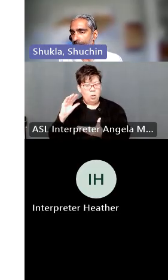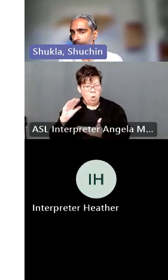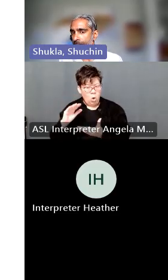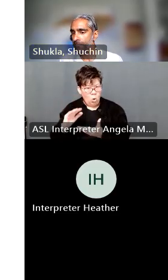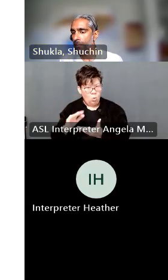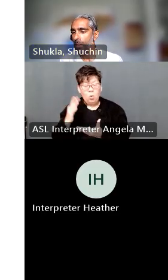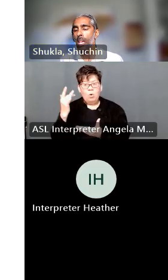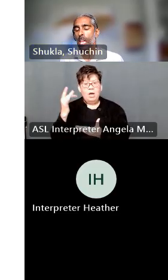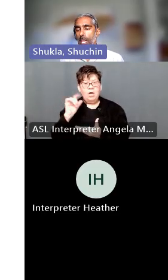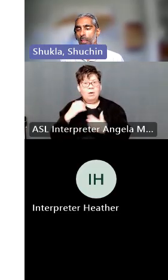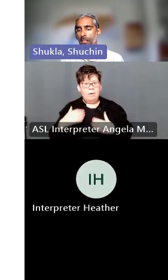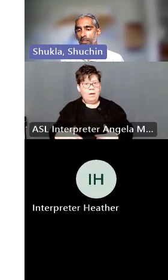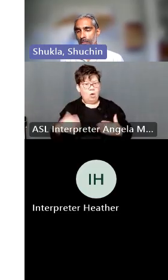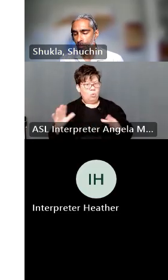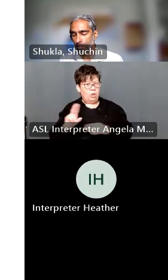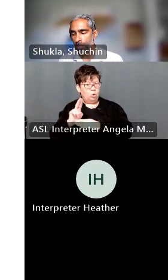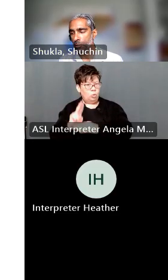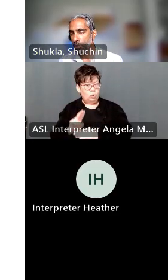that.